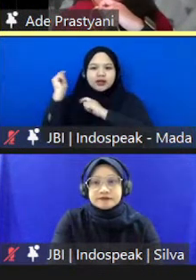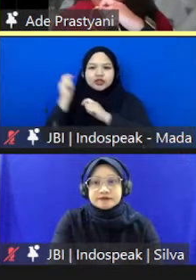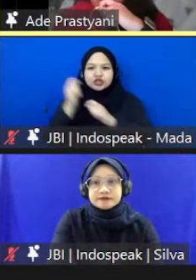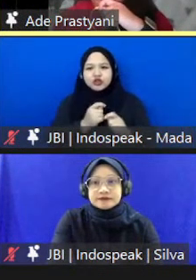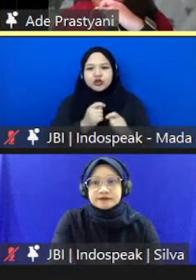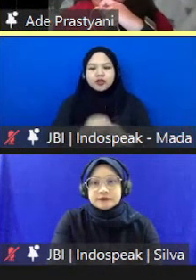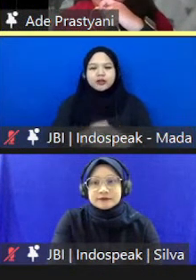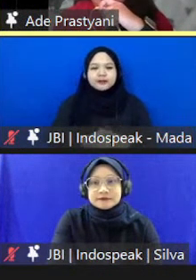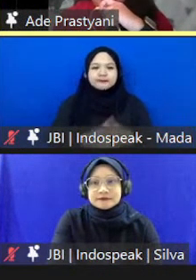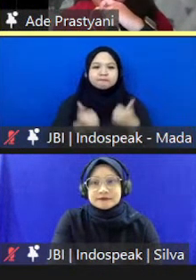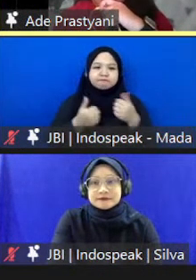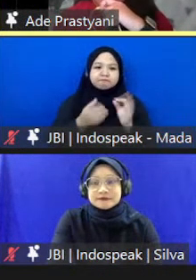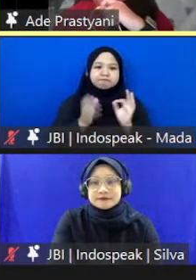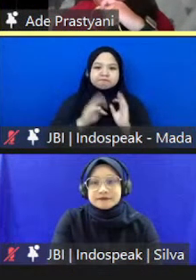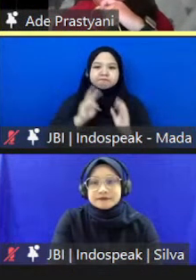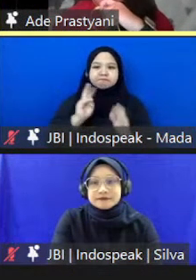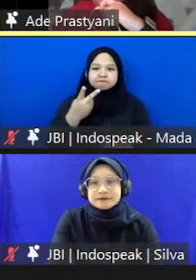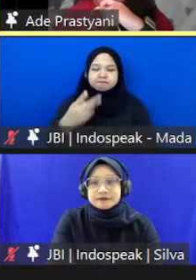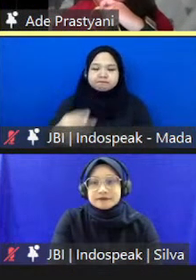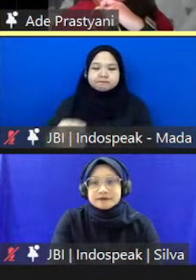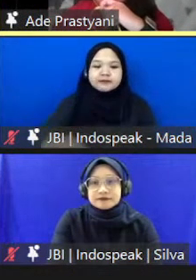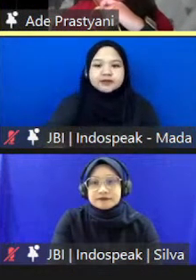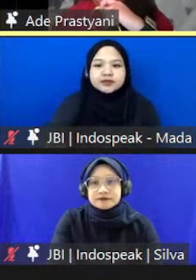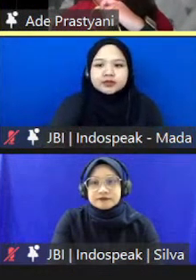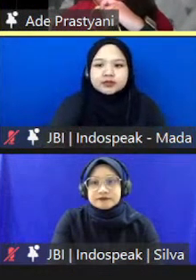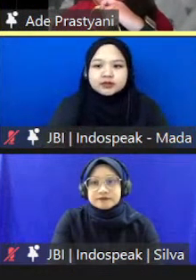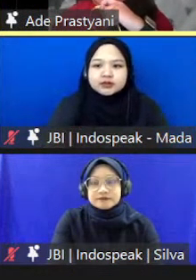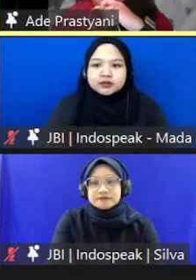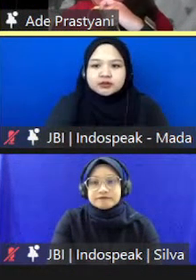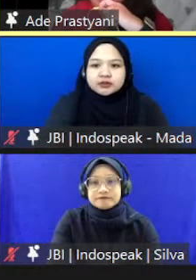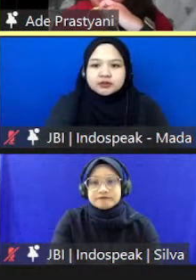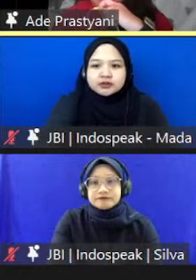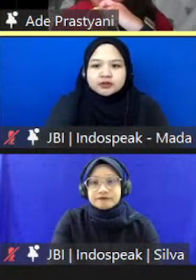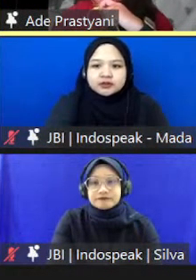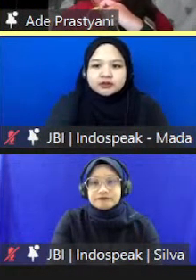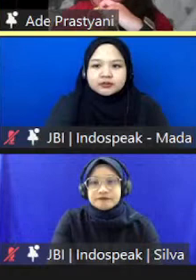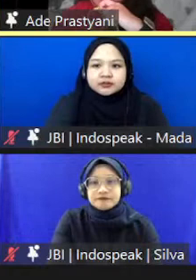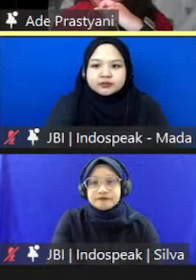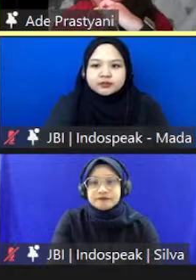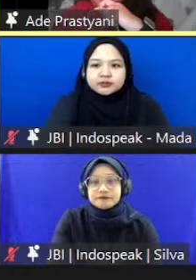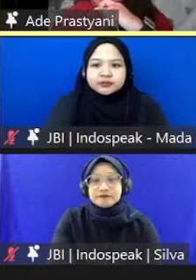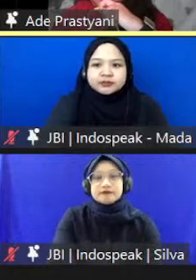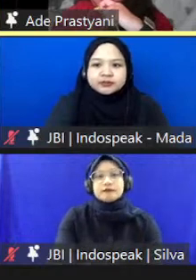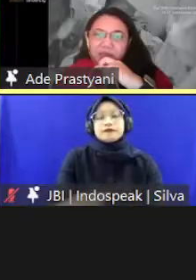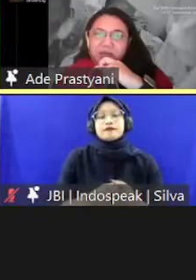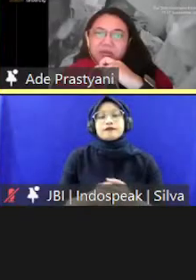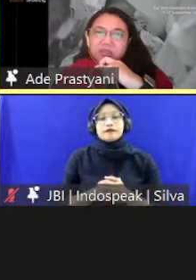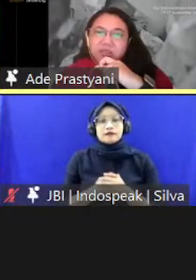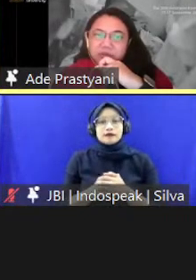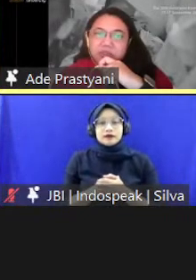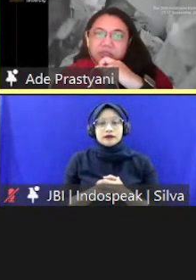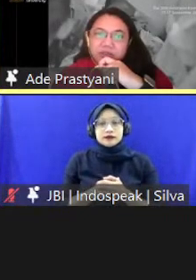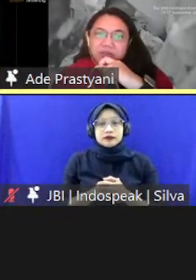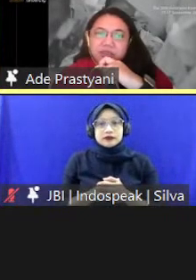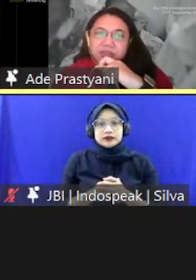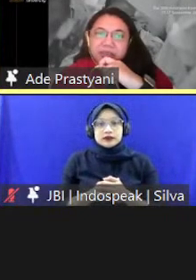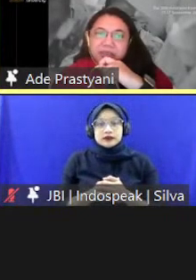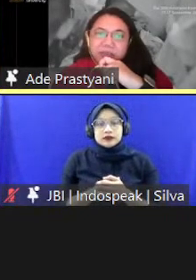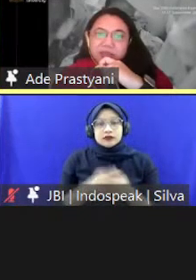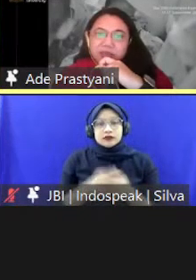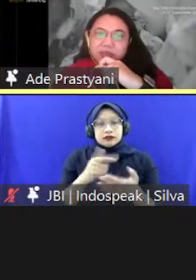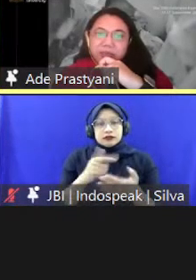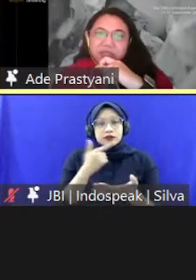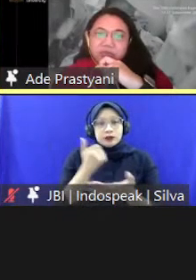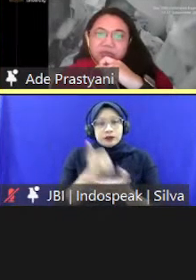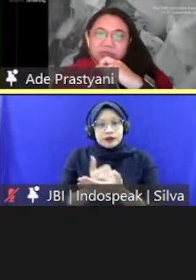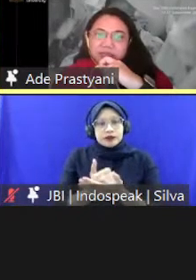and incorporate it in their care. And this is not only to ease the patient, but the family and the community, which is crucial to the